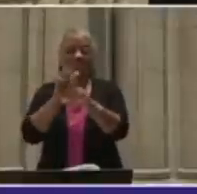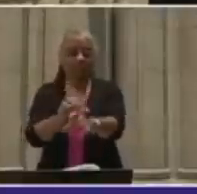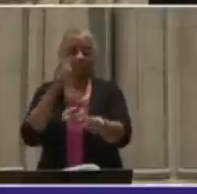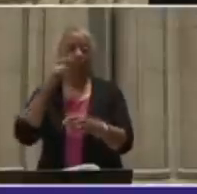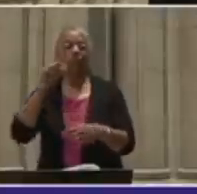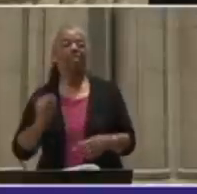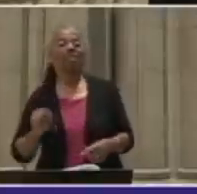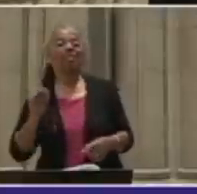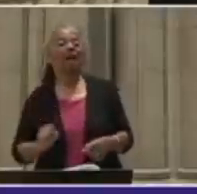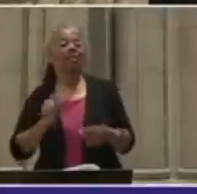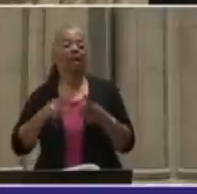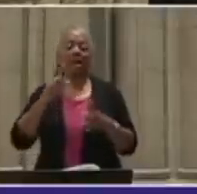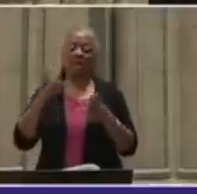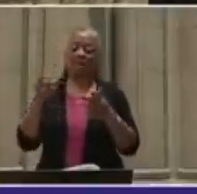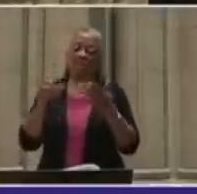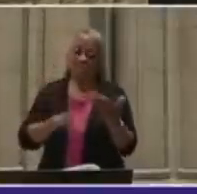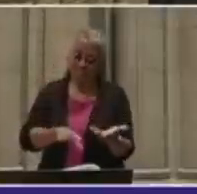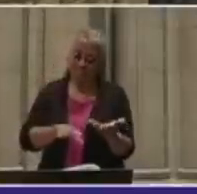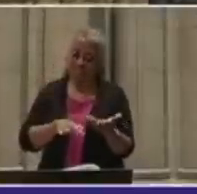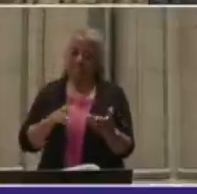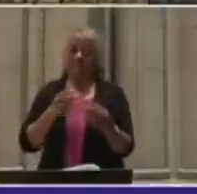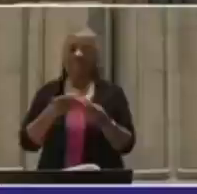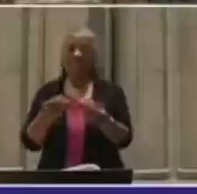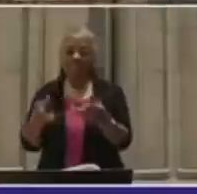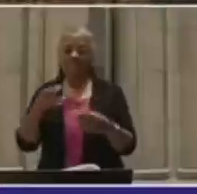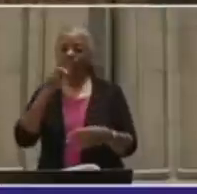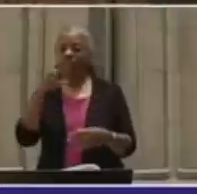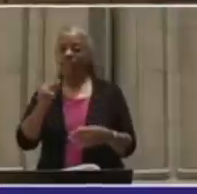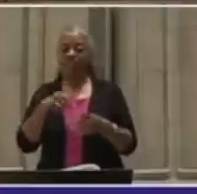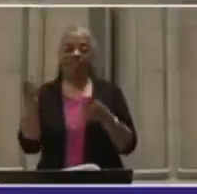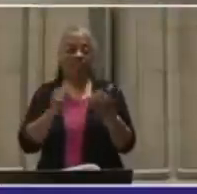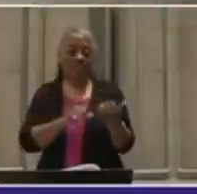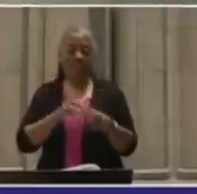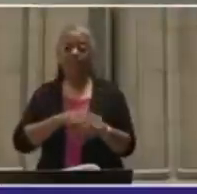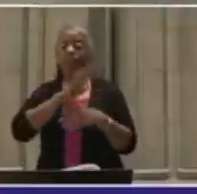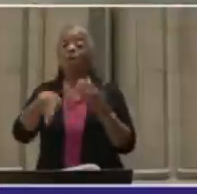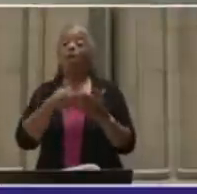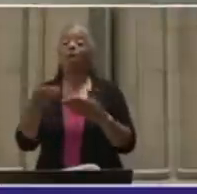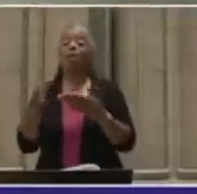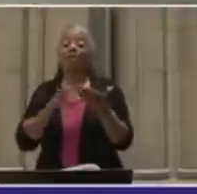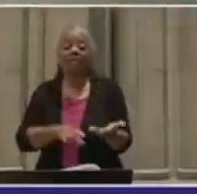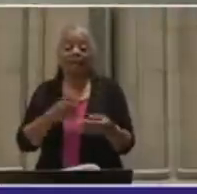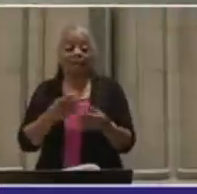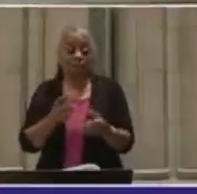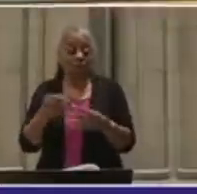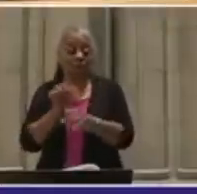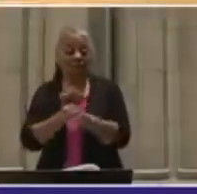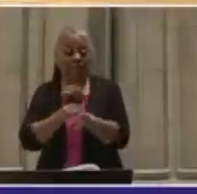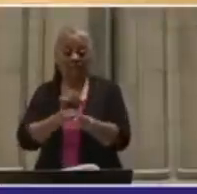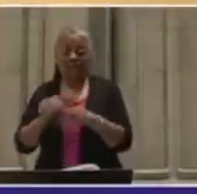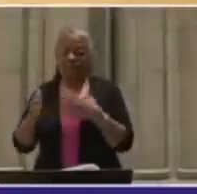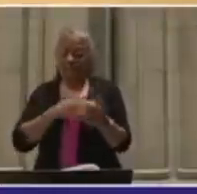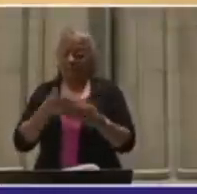South and the death-dealing reality of slavery. All of the death caused by slavery, even